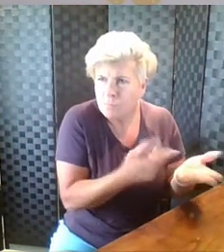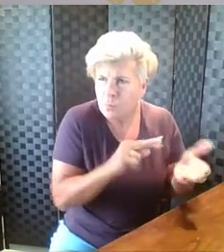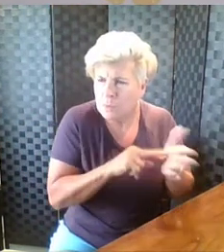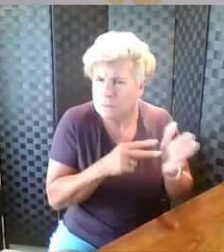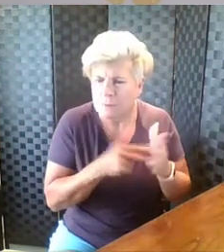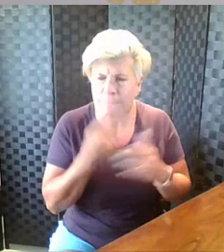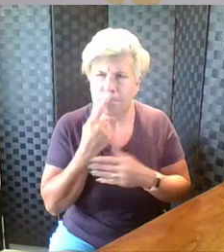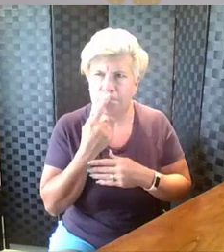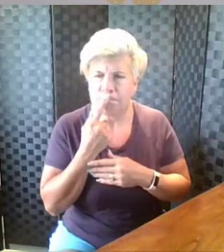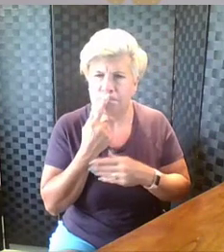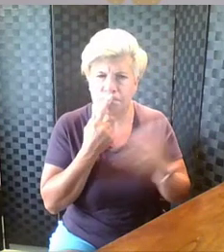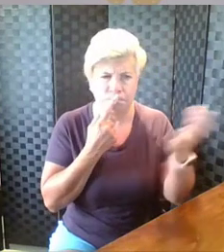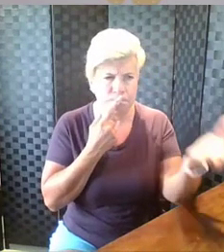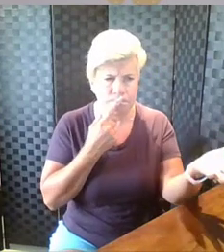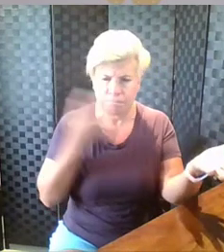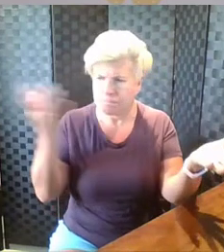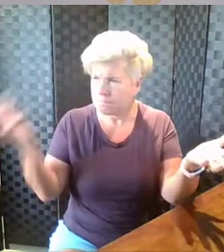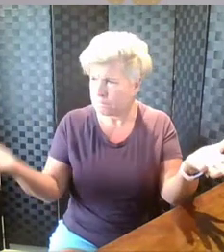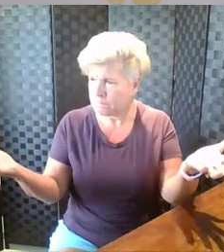moment and think.